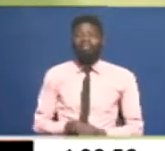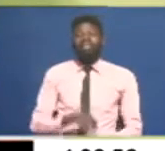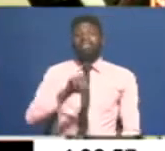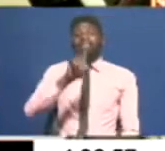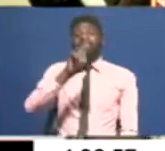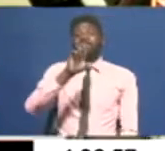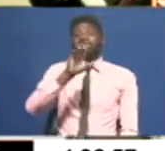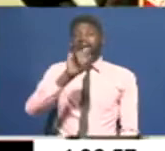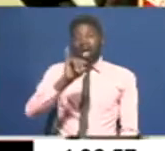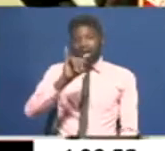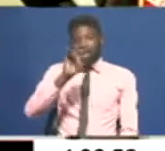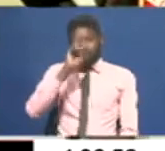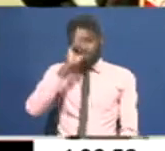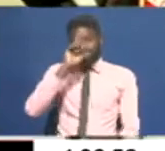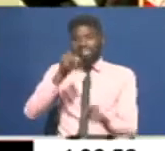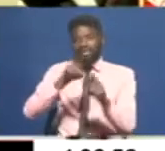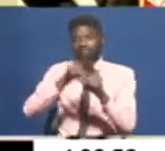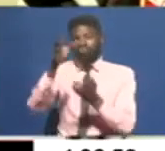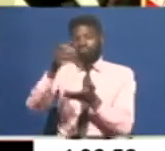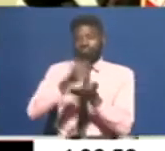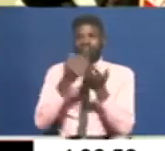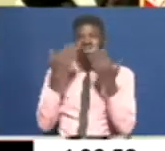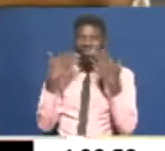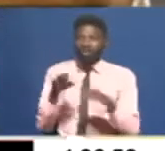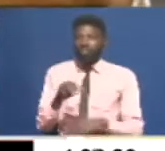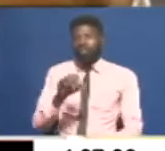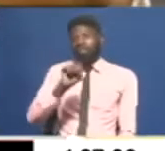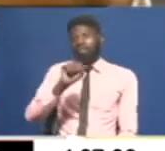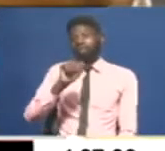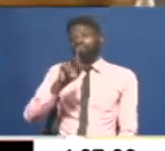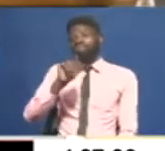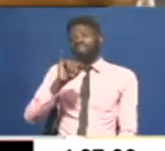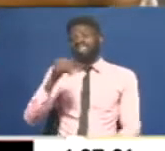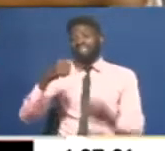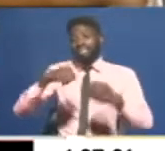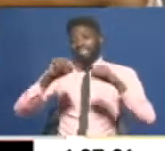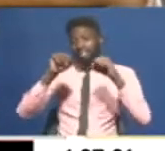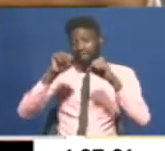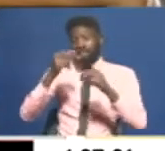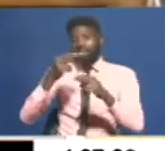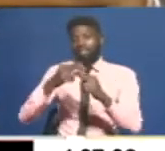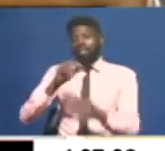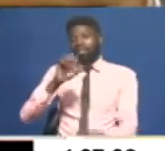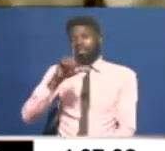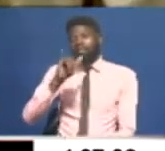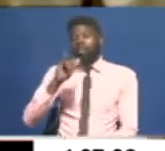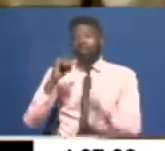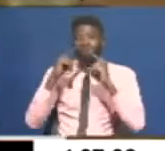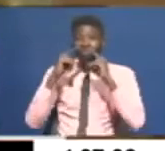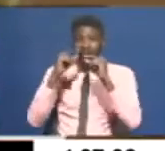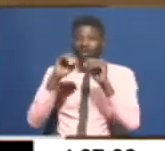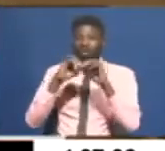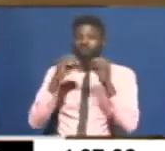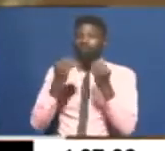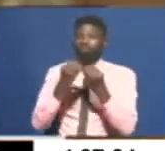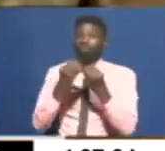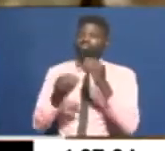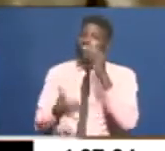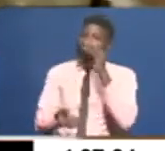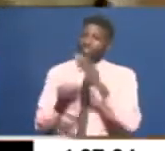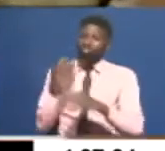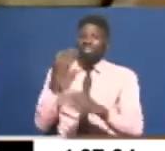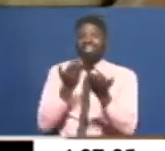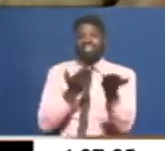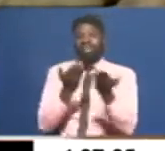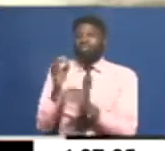there. Sauti Sacco Chairman Ellen Dwinga said the organization will soon unveil its customer service charter. The company also announced plans